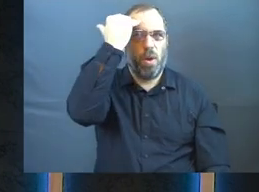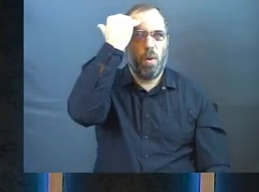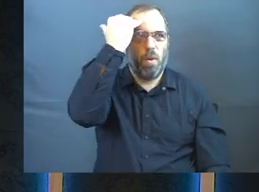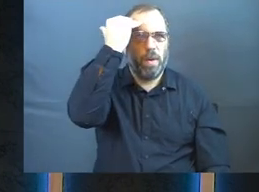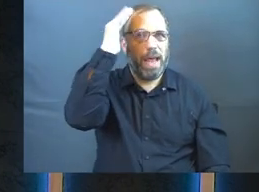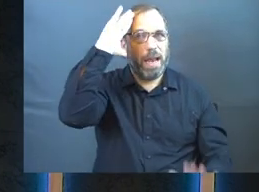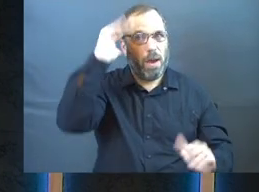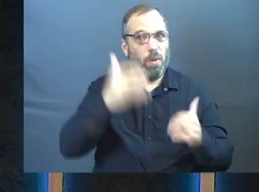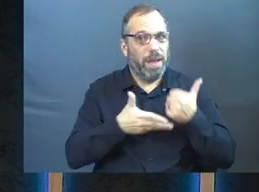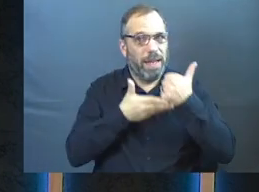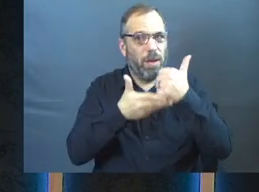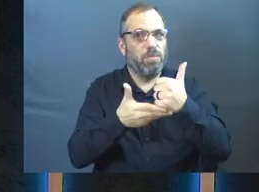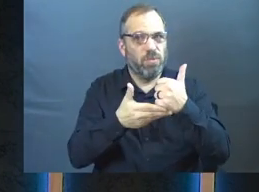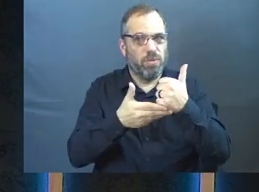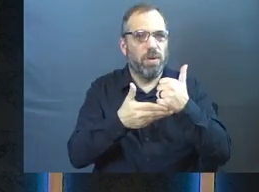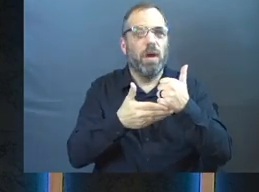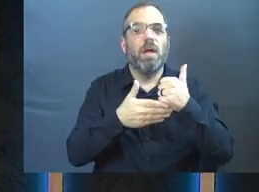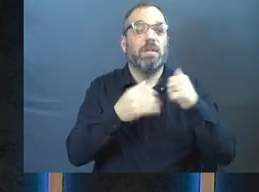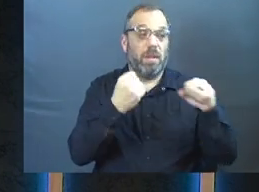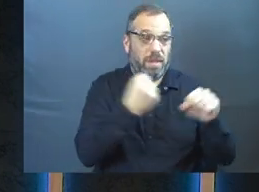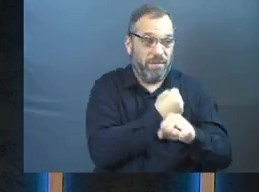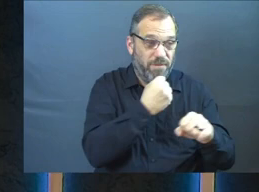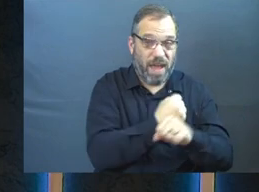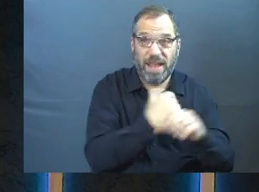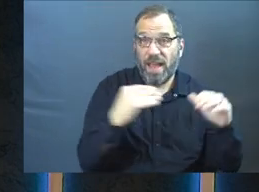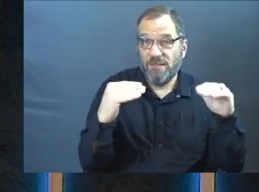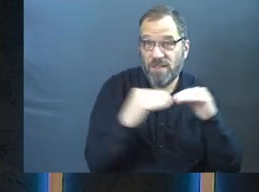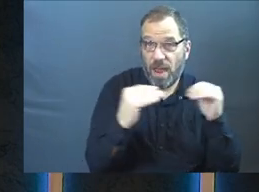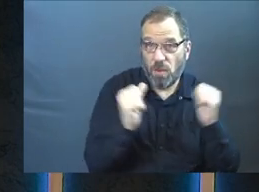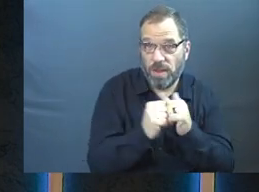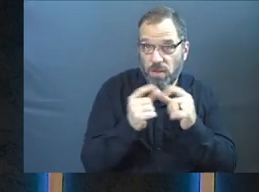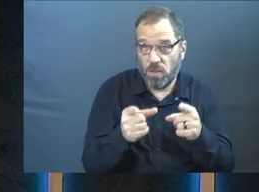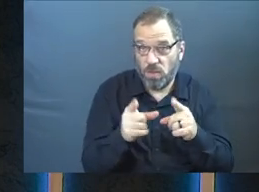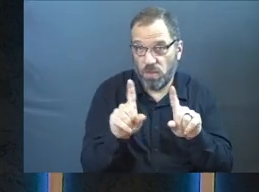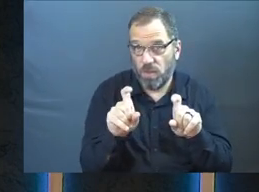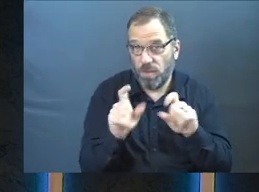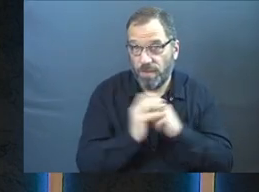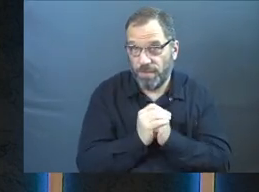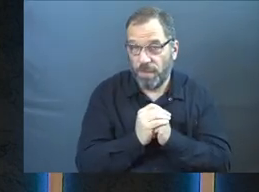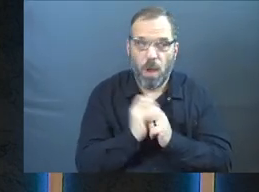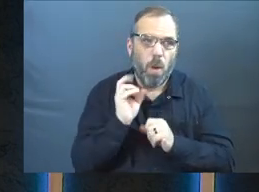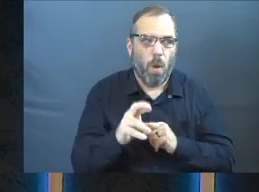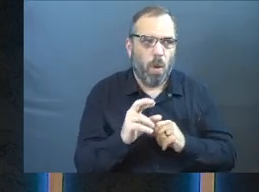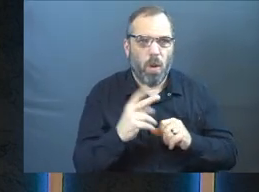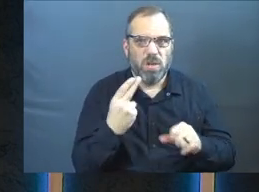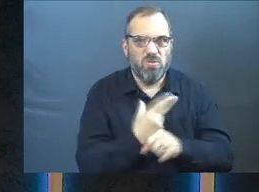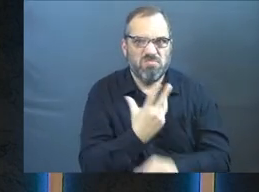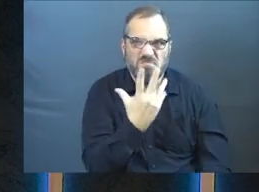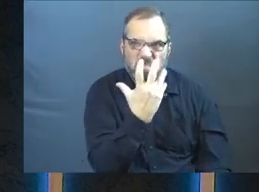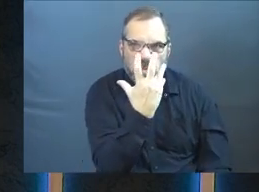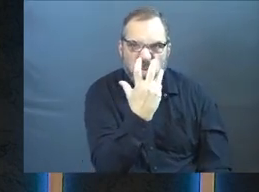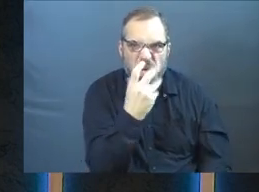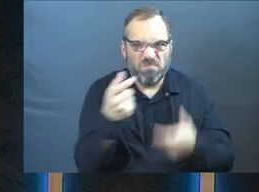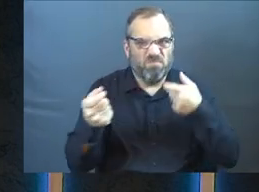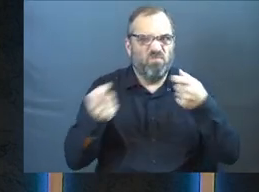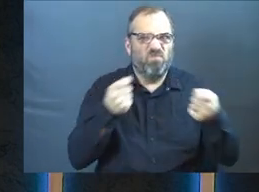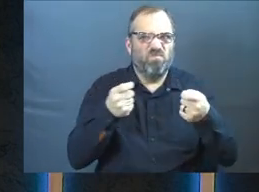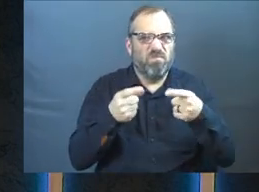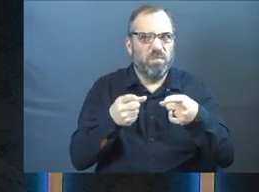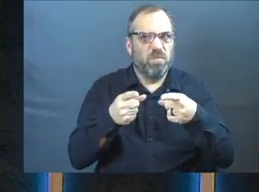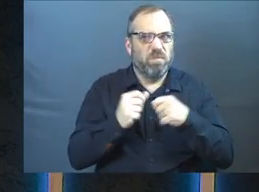it's helpful to you today. When they fight, do they fight fair with you? Or do they use anger to dominate